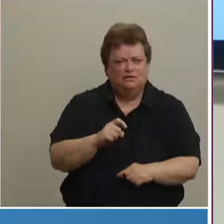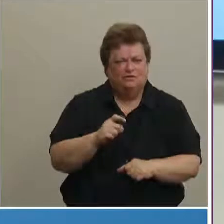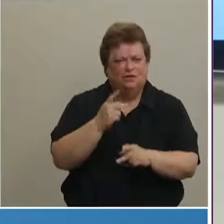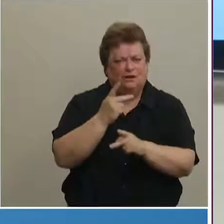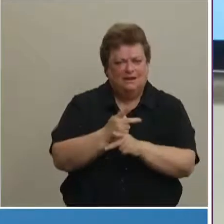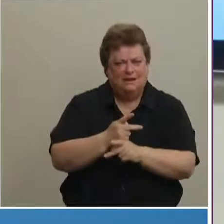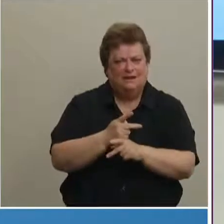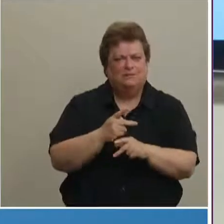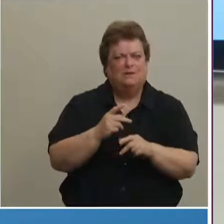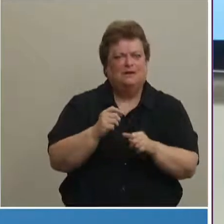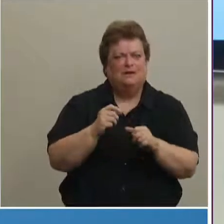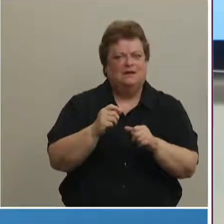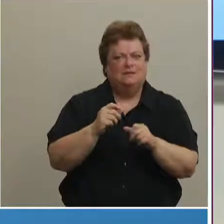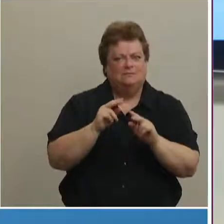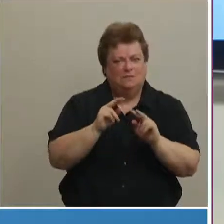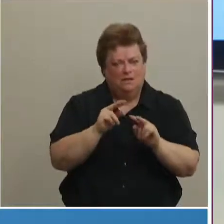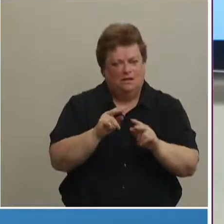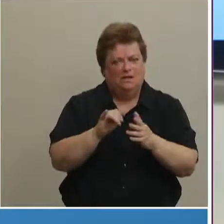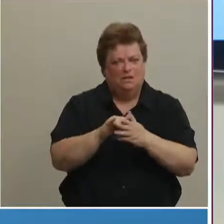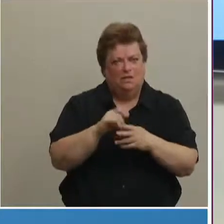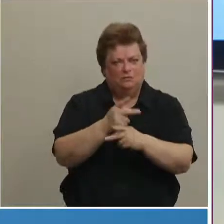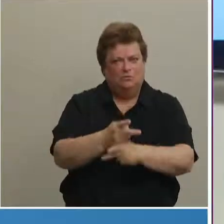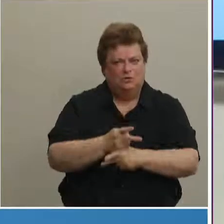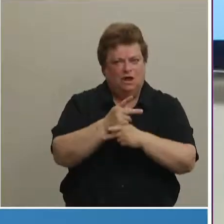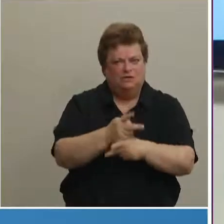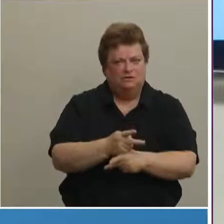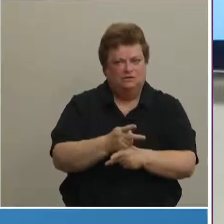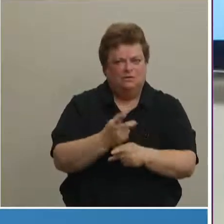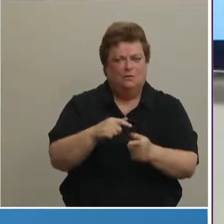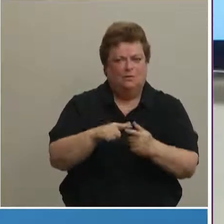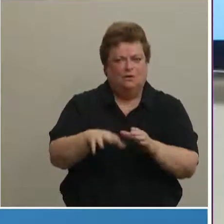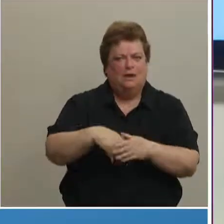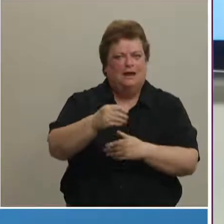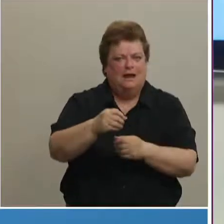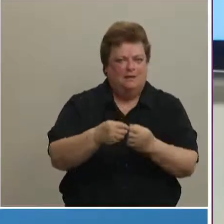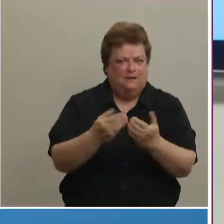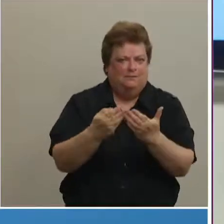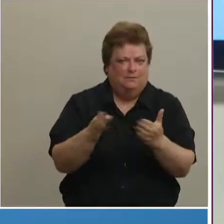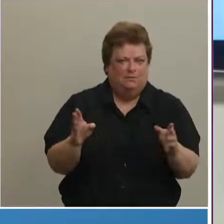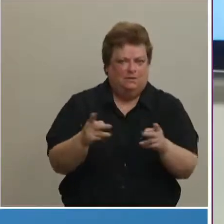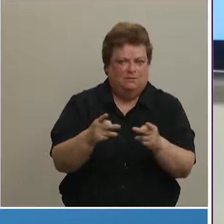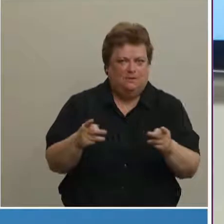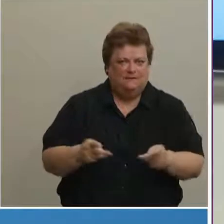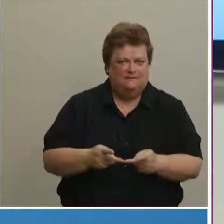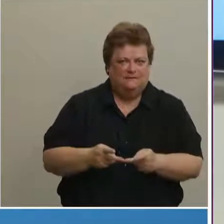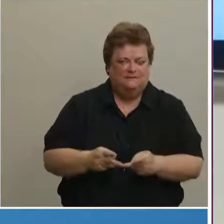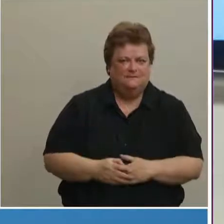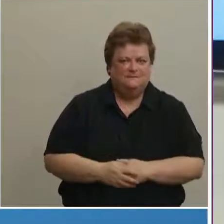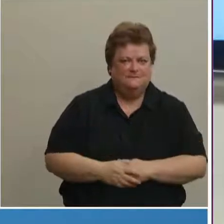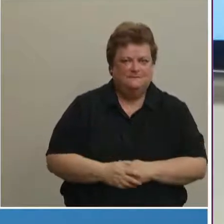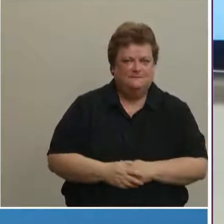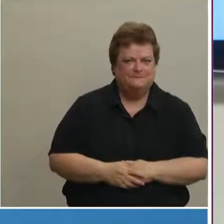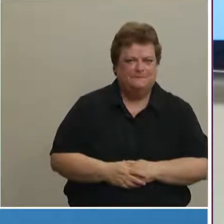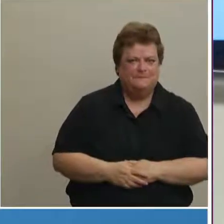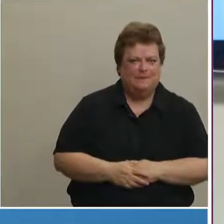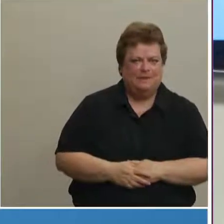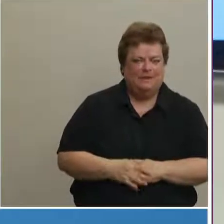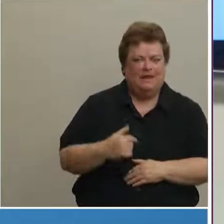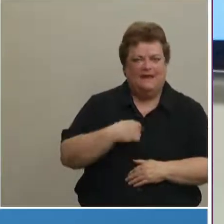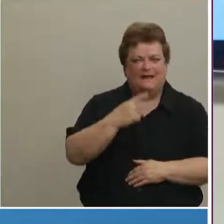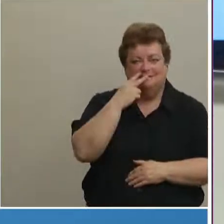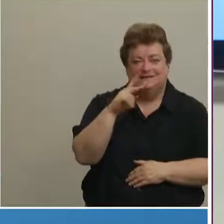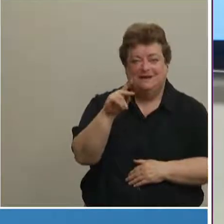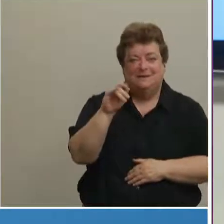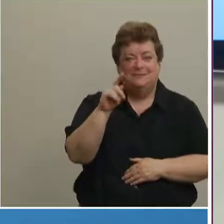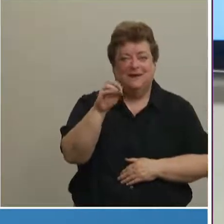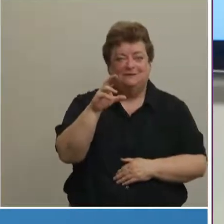keep taking those everyday precautions in public places. I see Pastor Combs